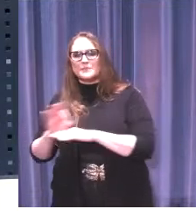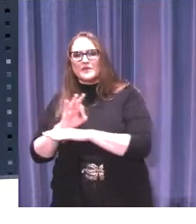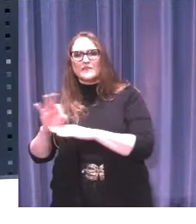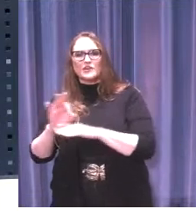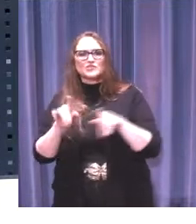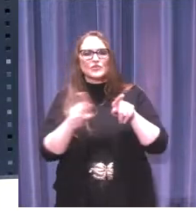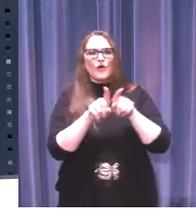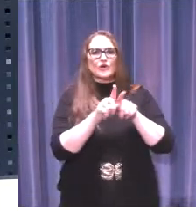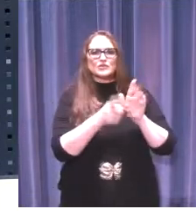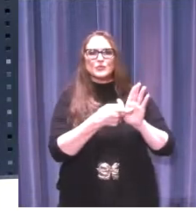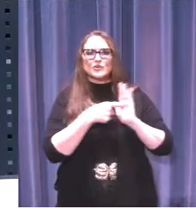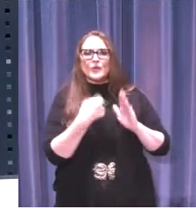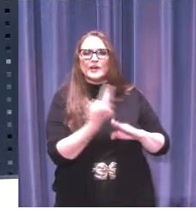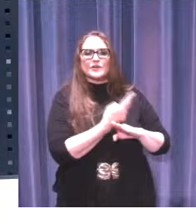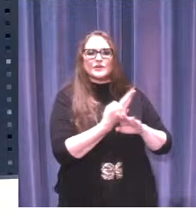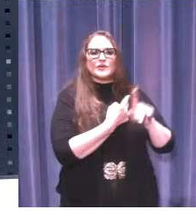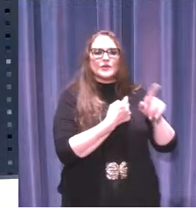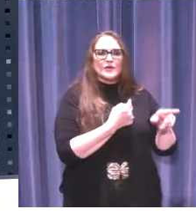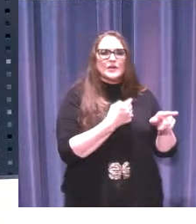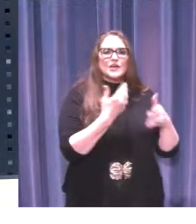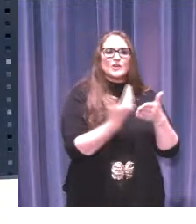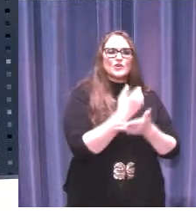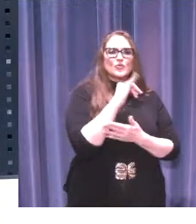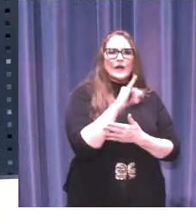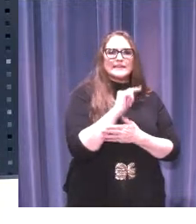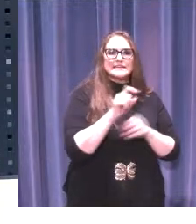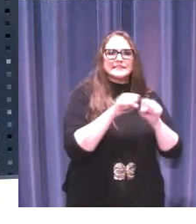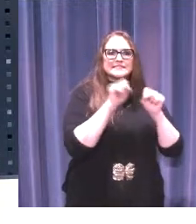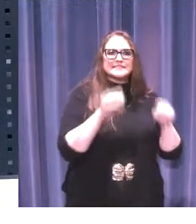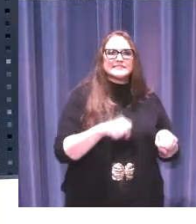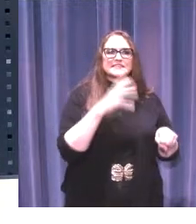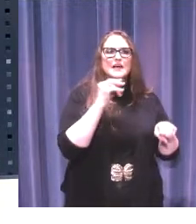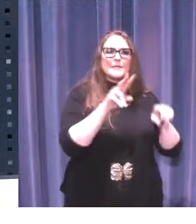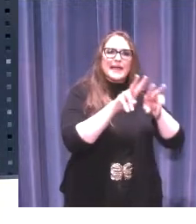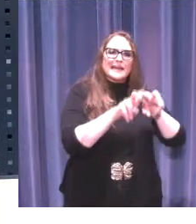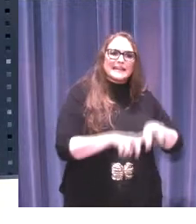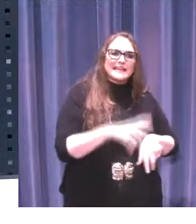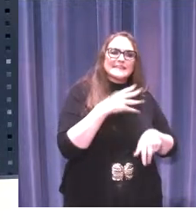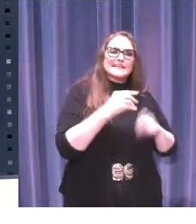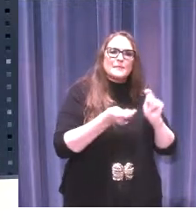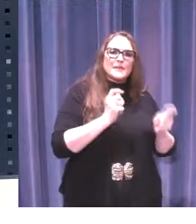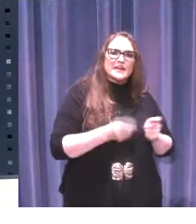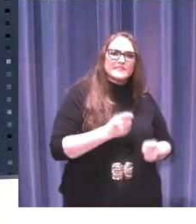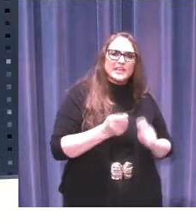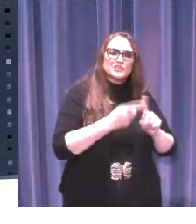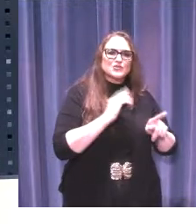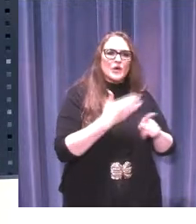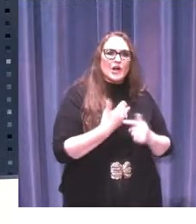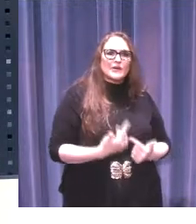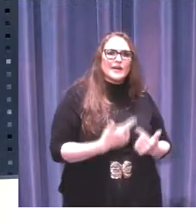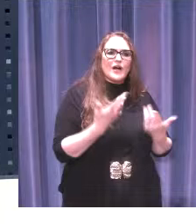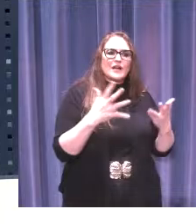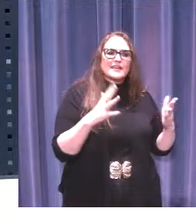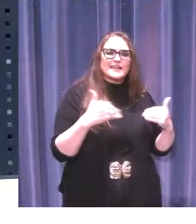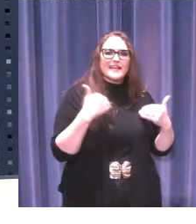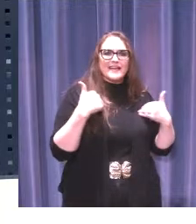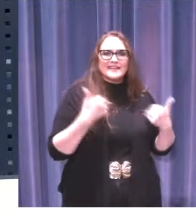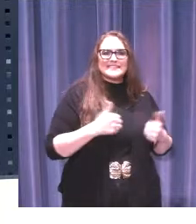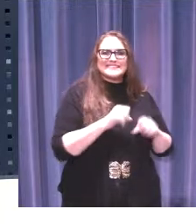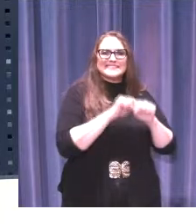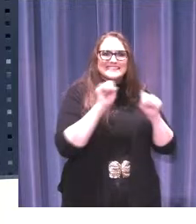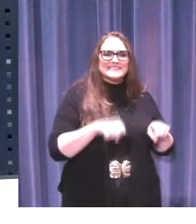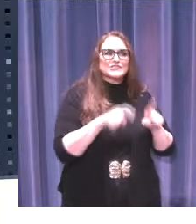also required the use of new IT systems and analytics and modifications to our existing systems in order